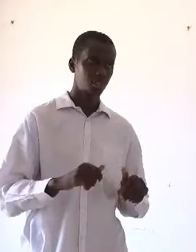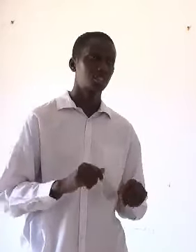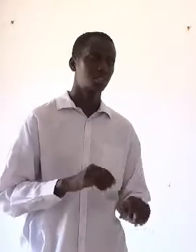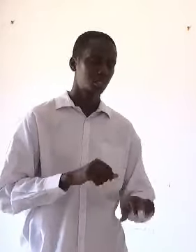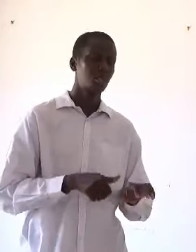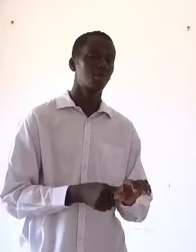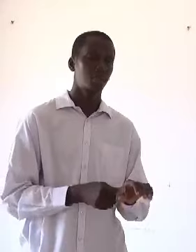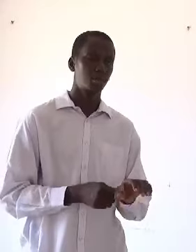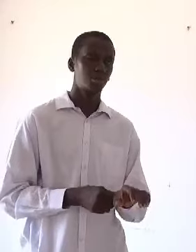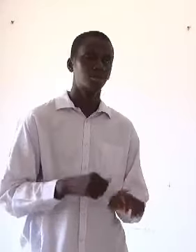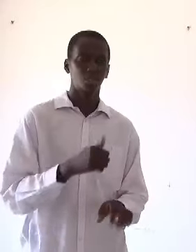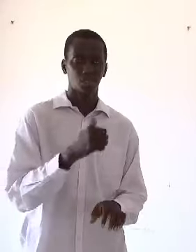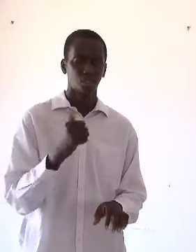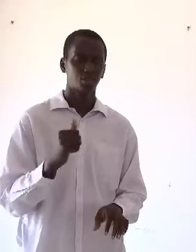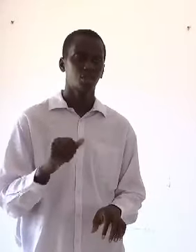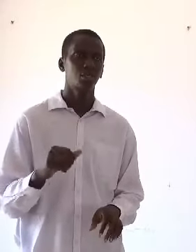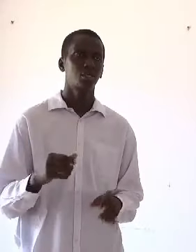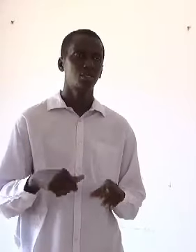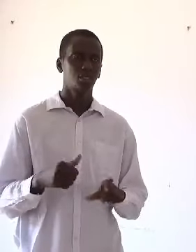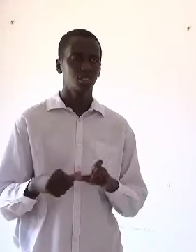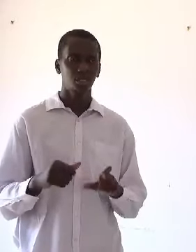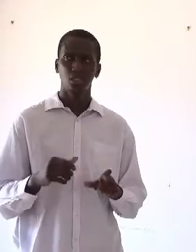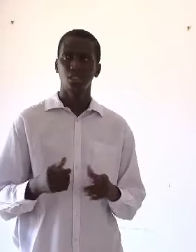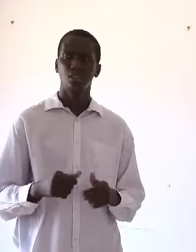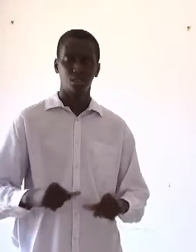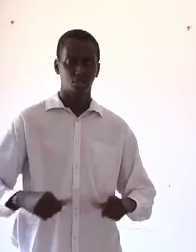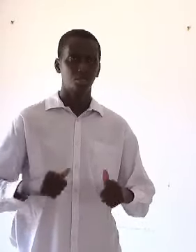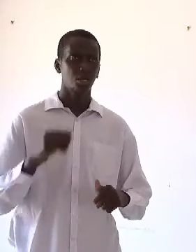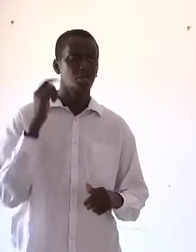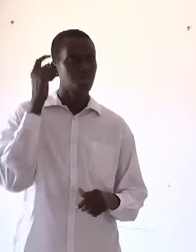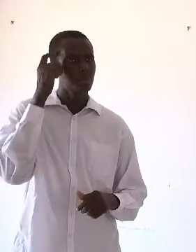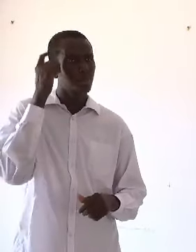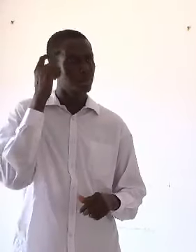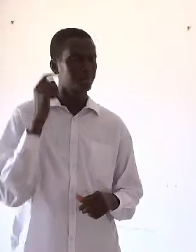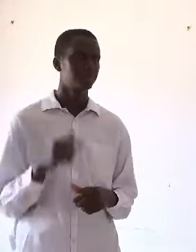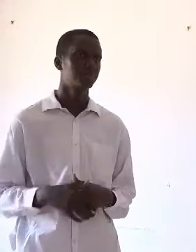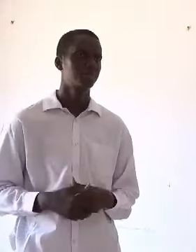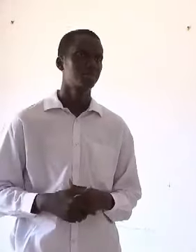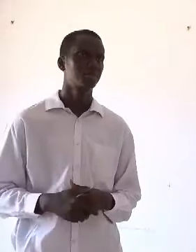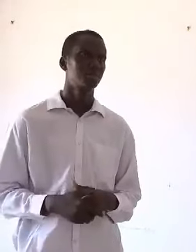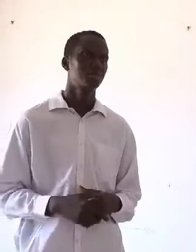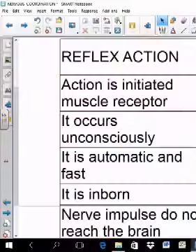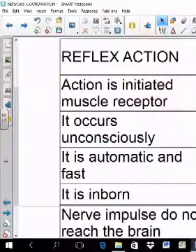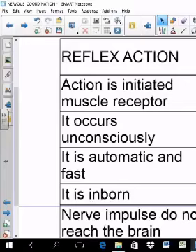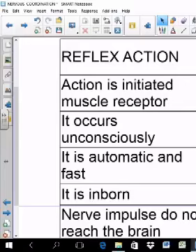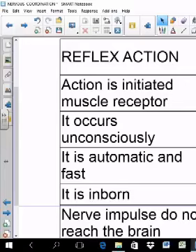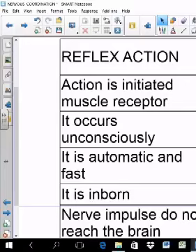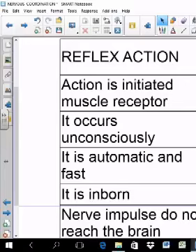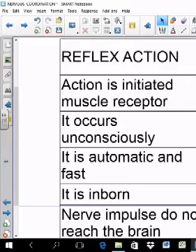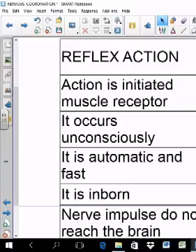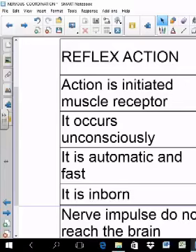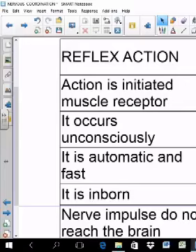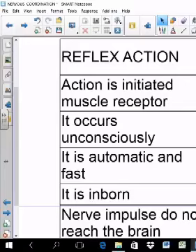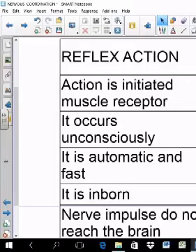initiated by the brain, whereas the other one, the reflex is initiated by the muscle. The reflex actions also